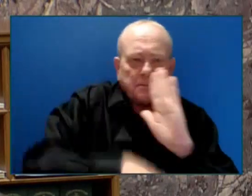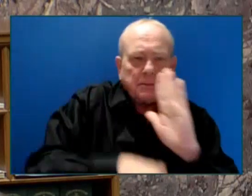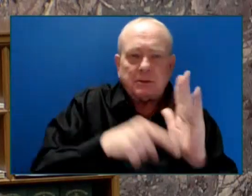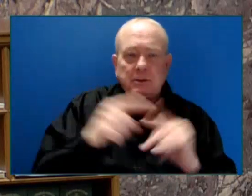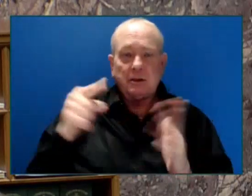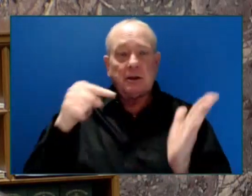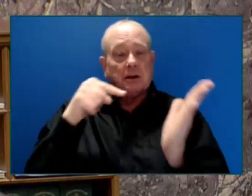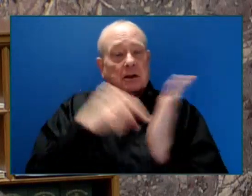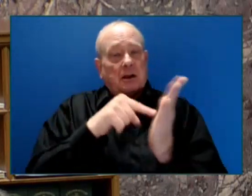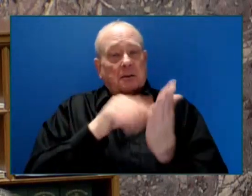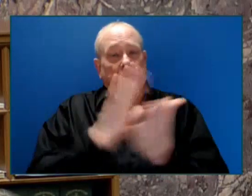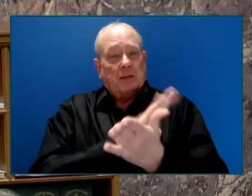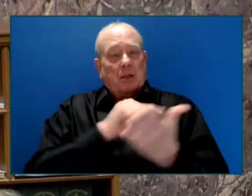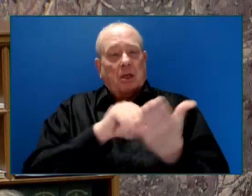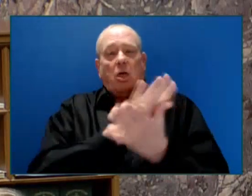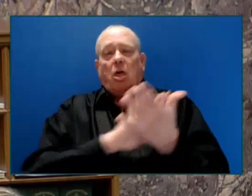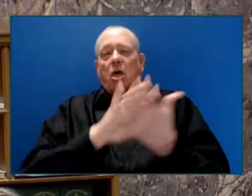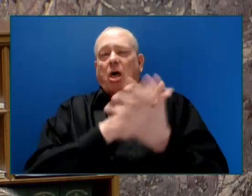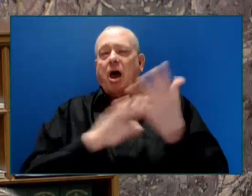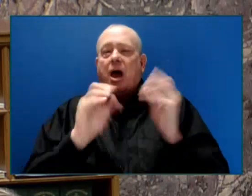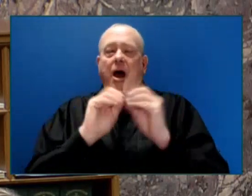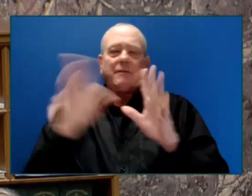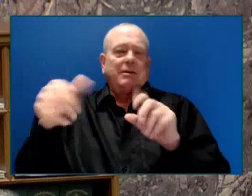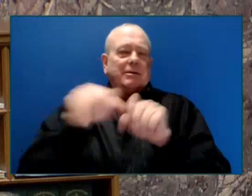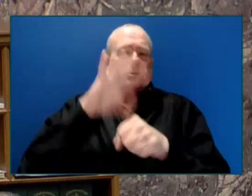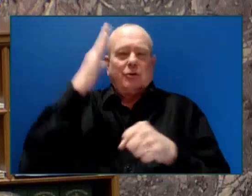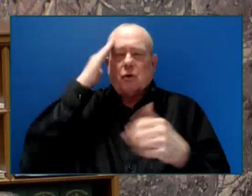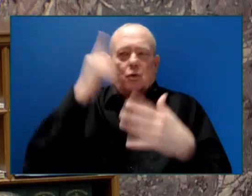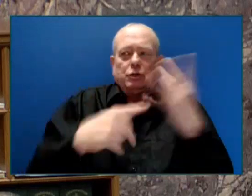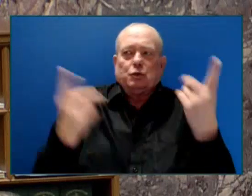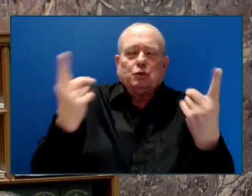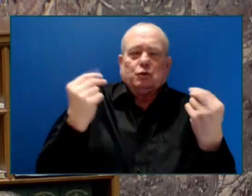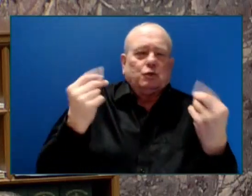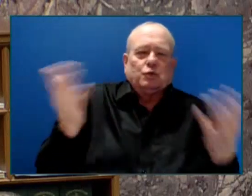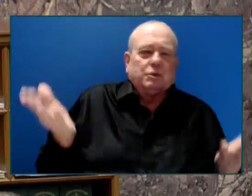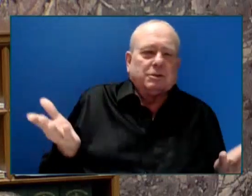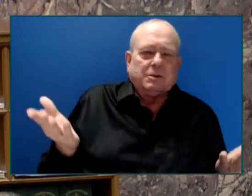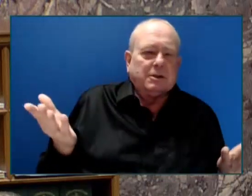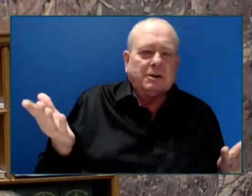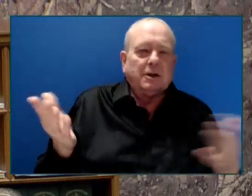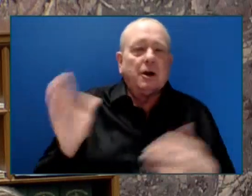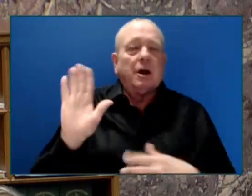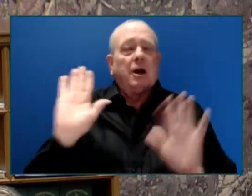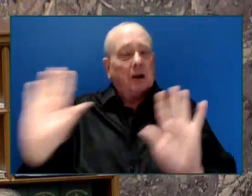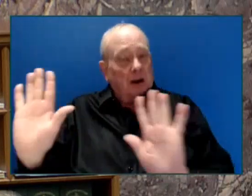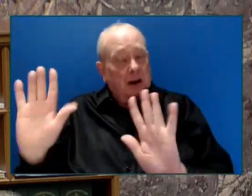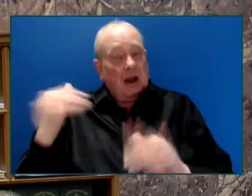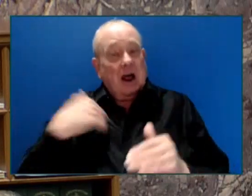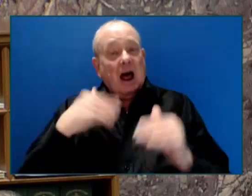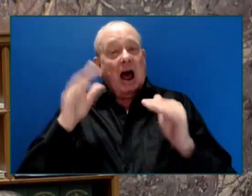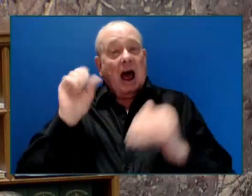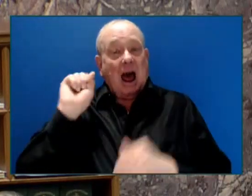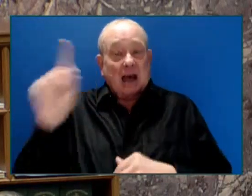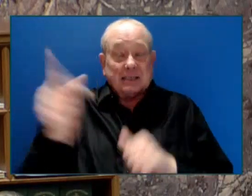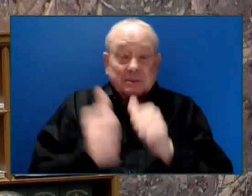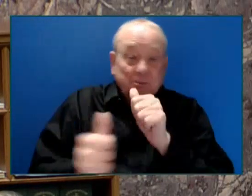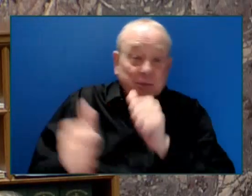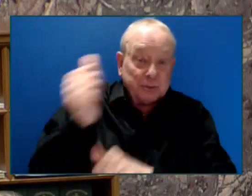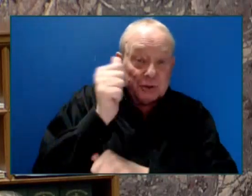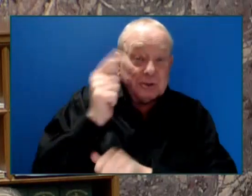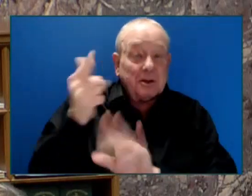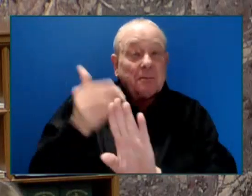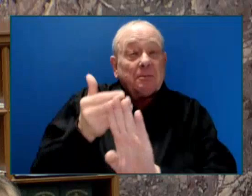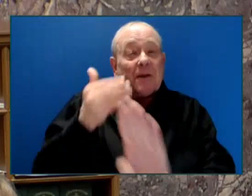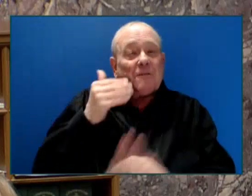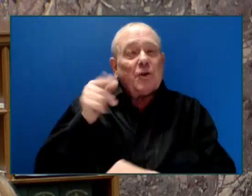what they're doing. So my question to the Premier is, given the Premier's abysmal track record as a housing minister to date, based on the results